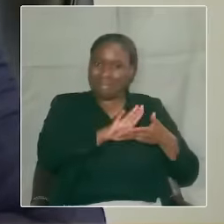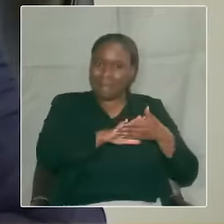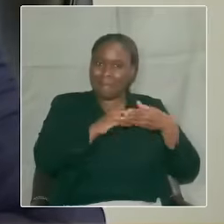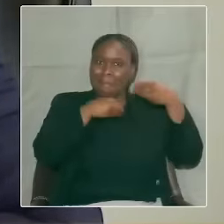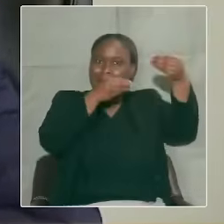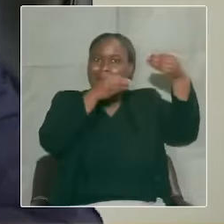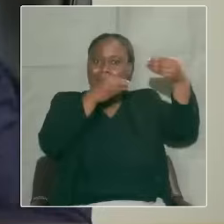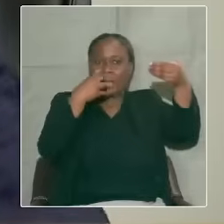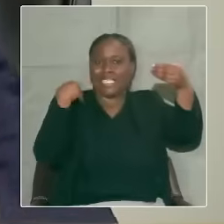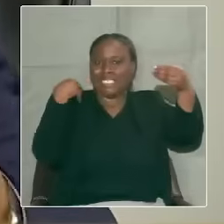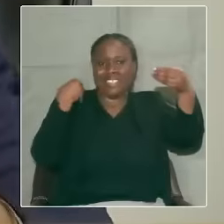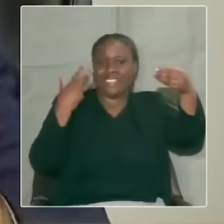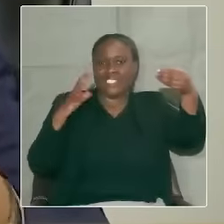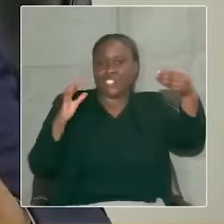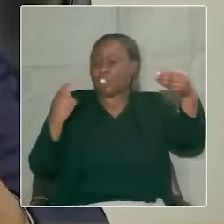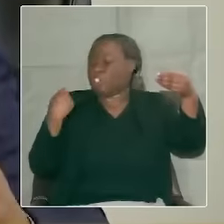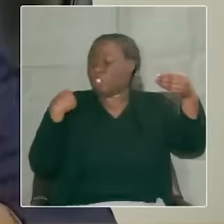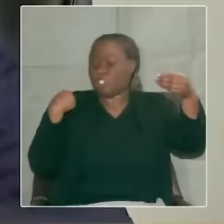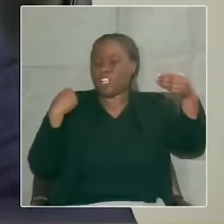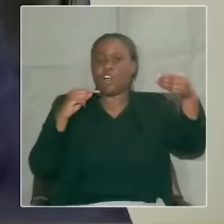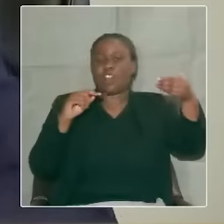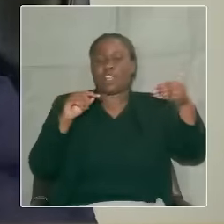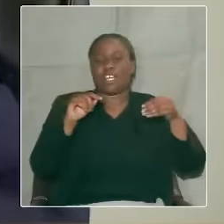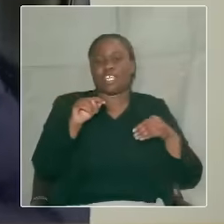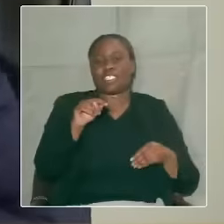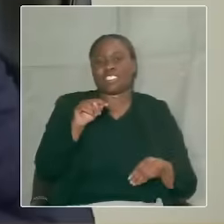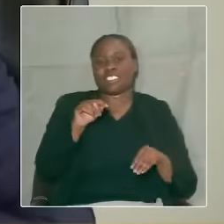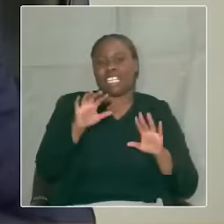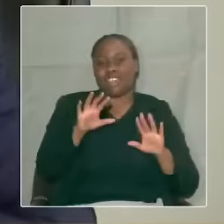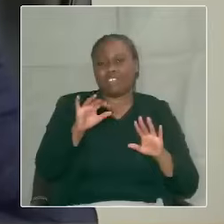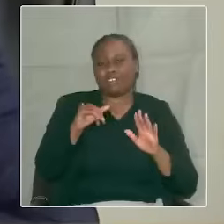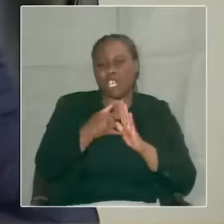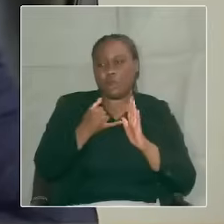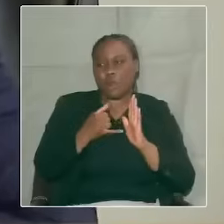of course, also to maybe convince him